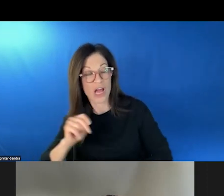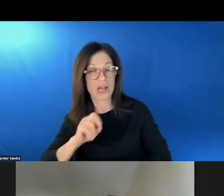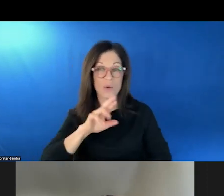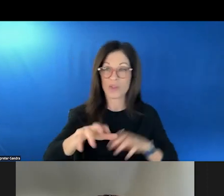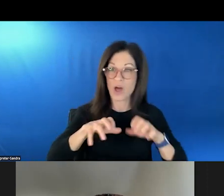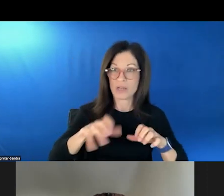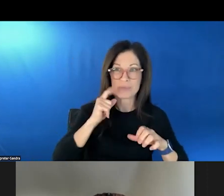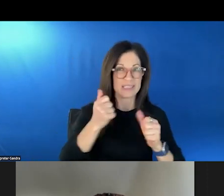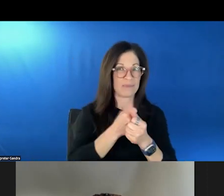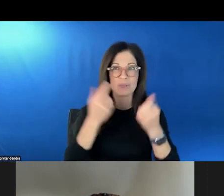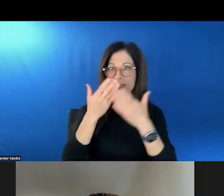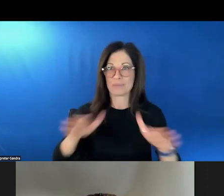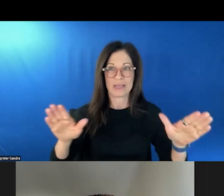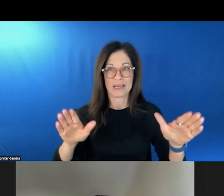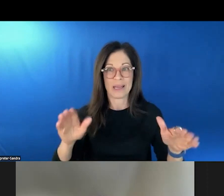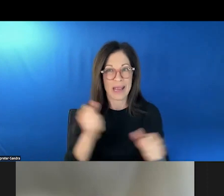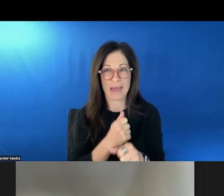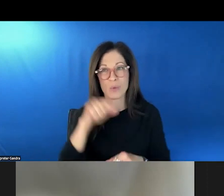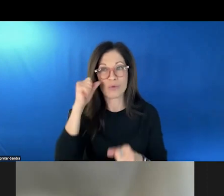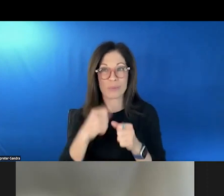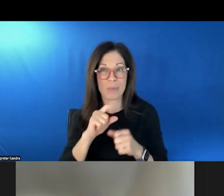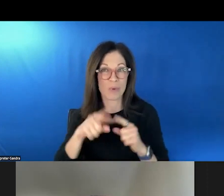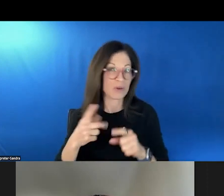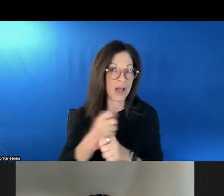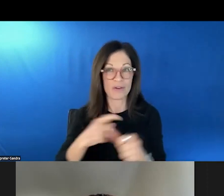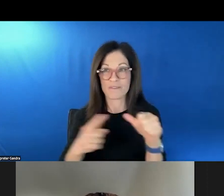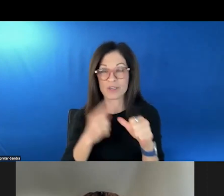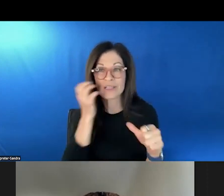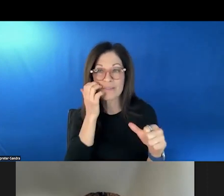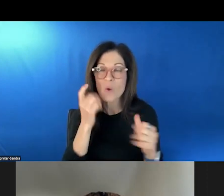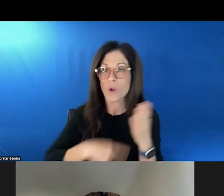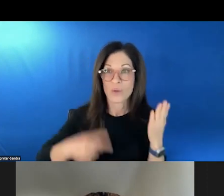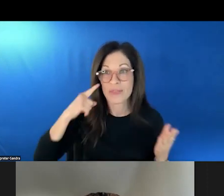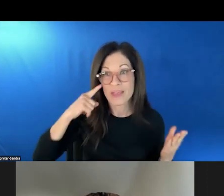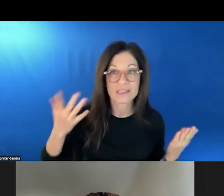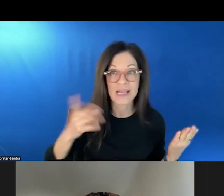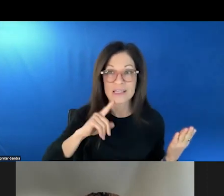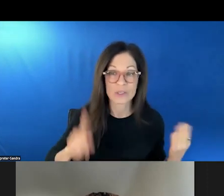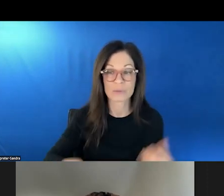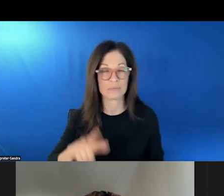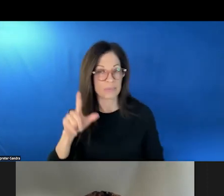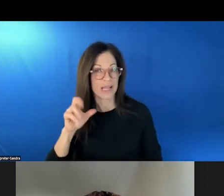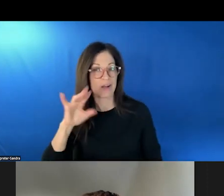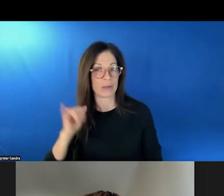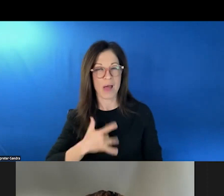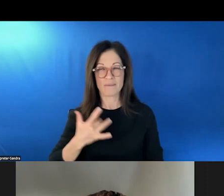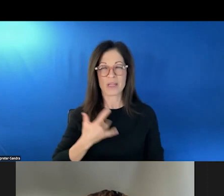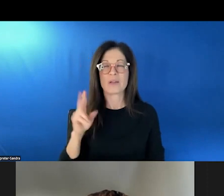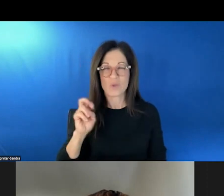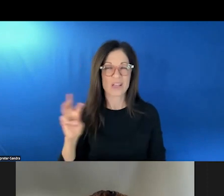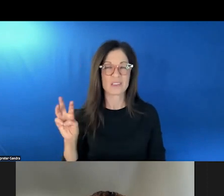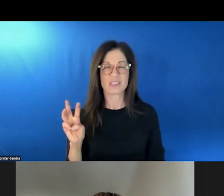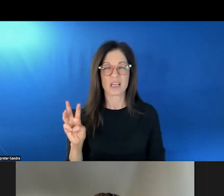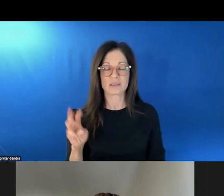really remember when we got our first cell phone, I guess. Like, so what are you thinking? Yeah, let's go. I'm feeling 2006.